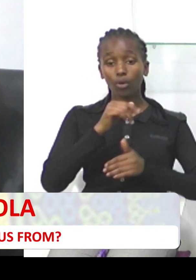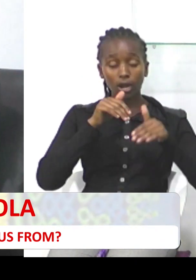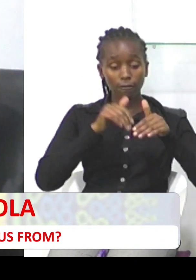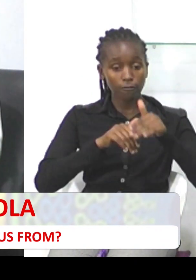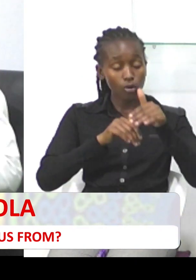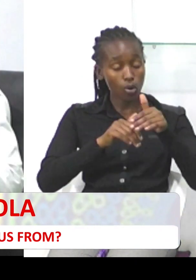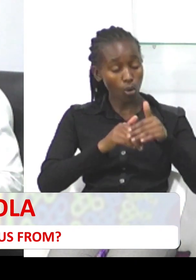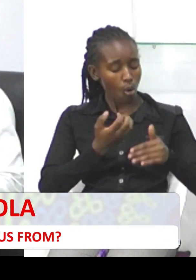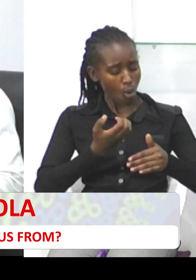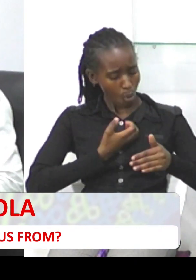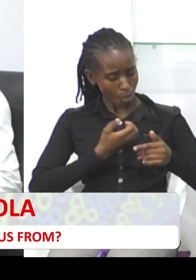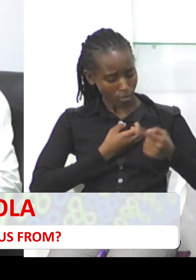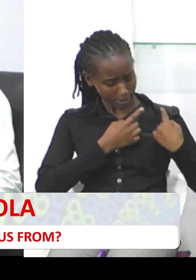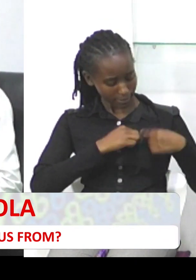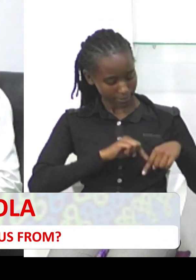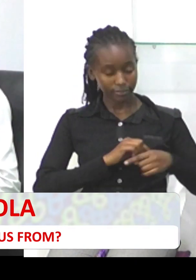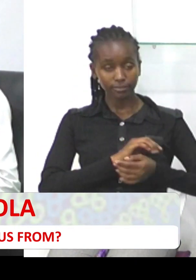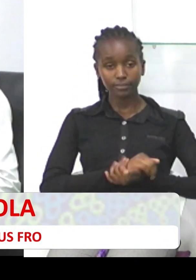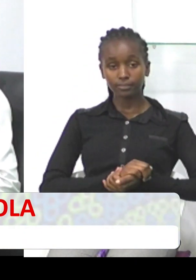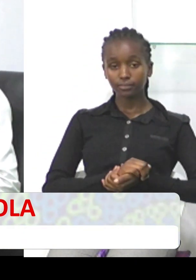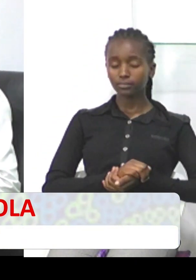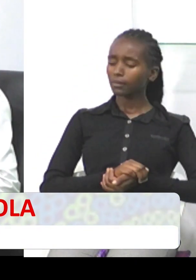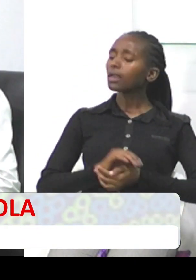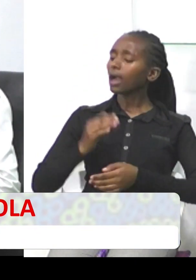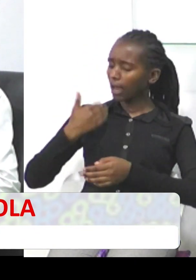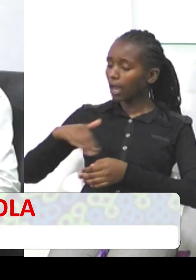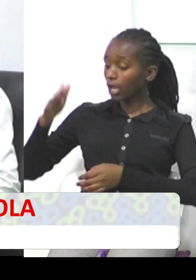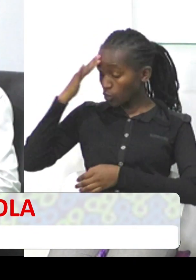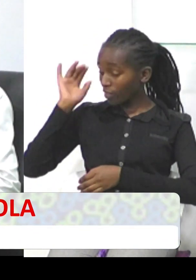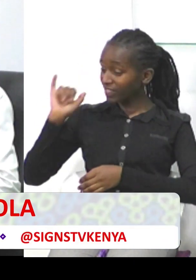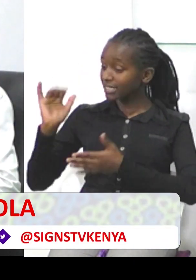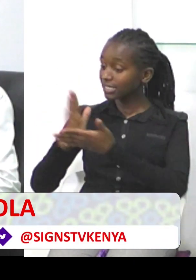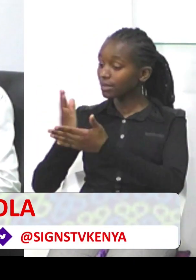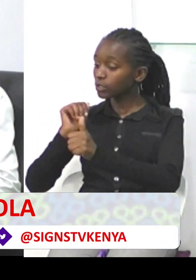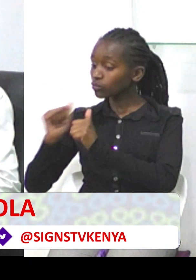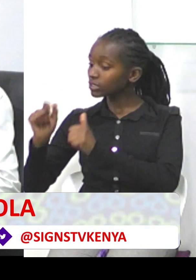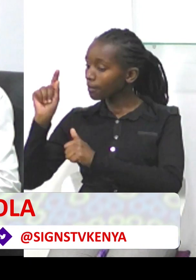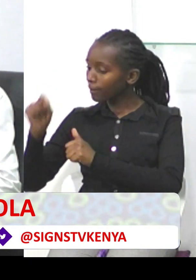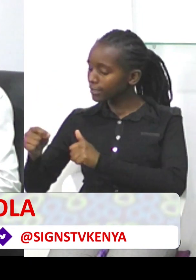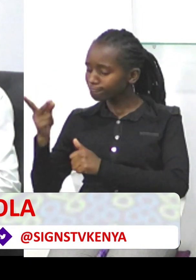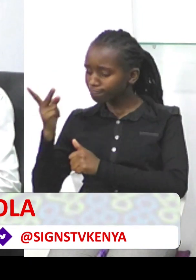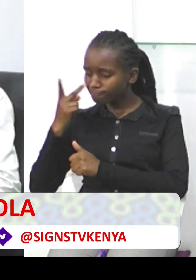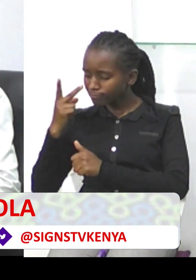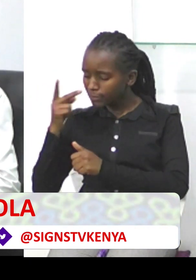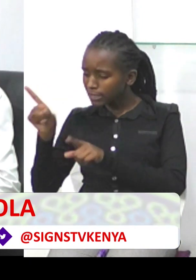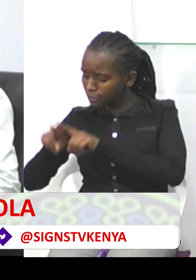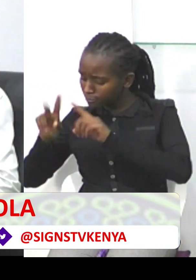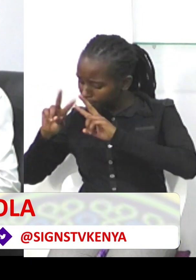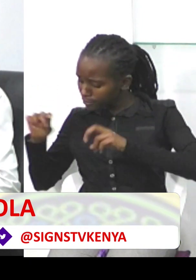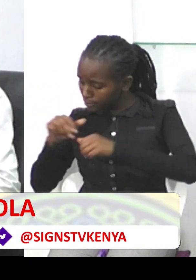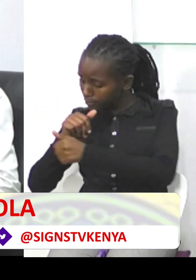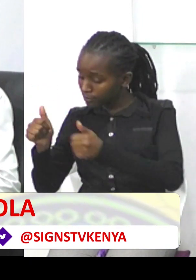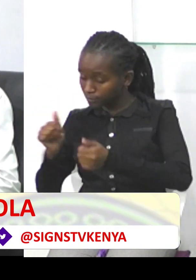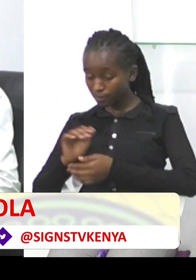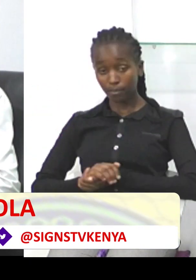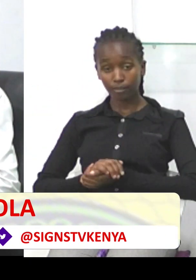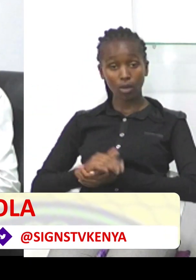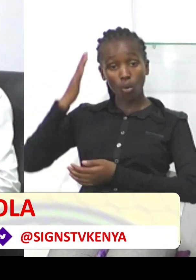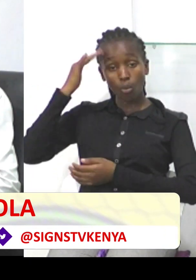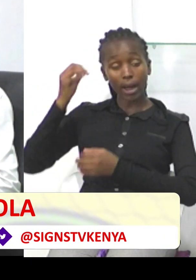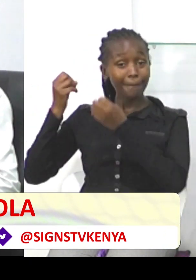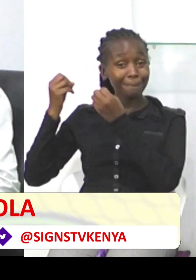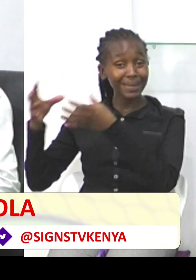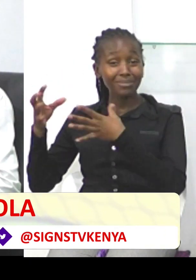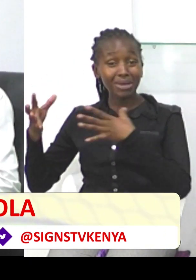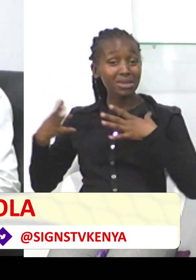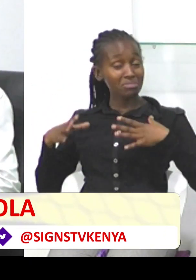No, but that's the thing that we need to look at, because most of the people are not doing work